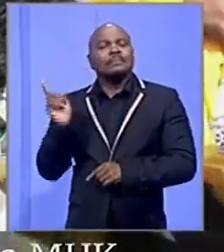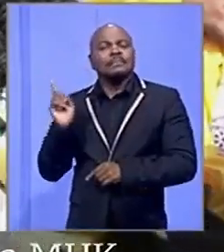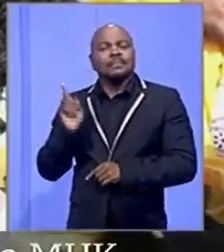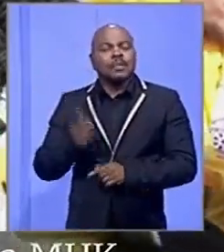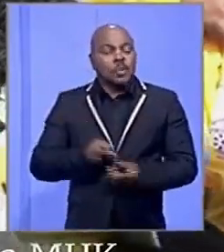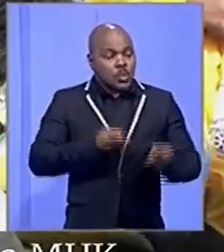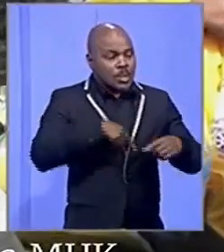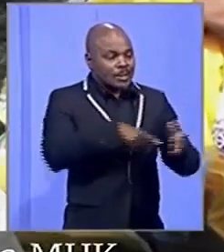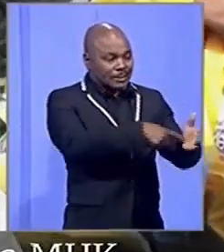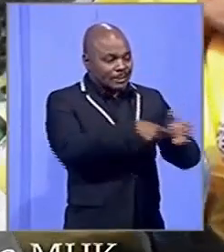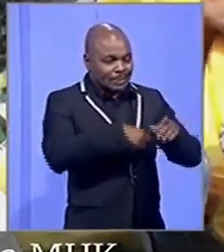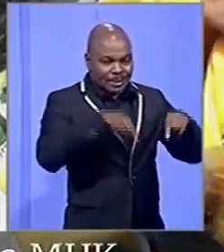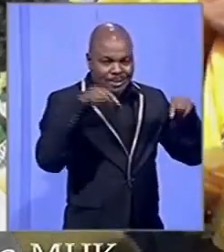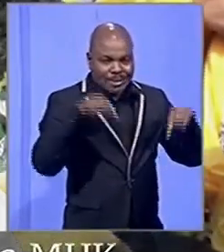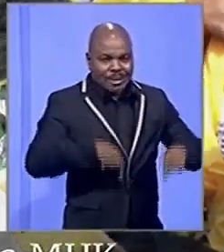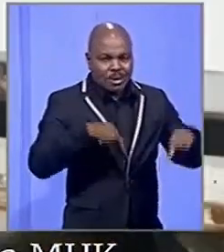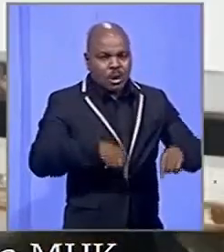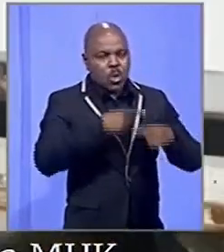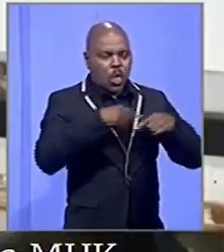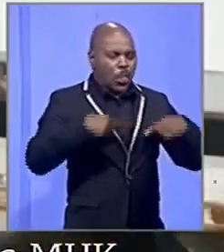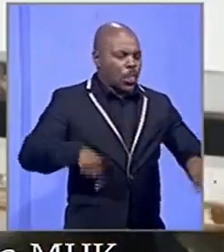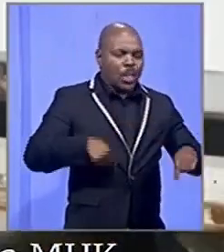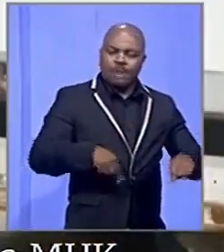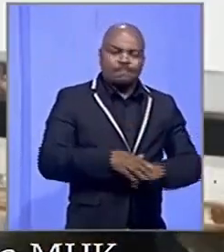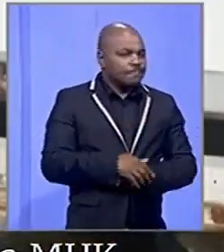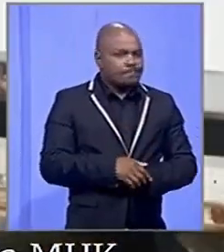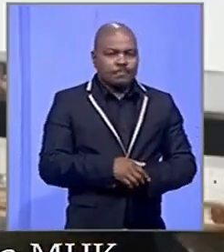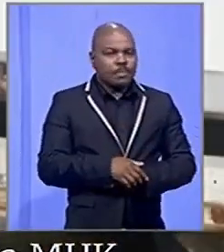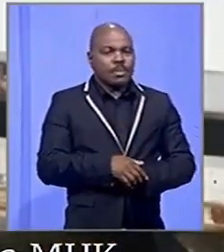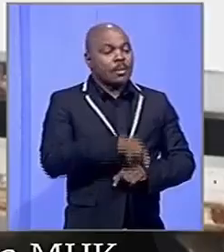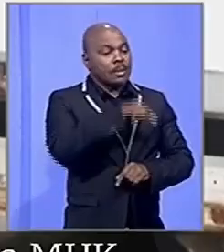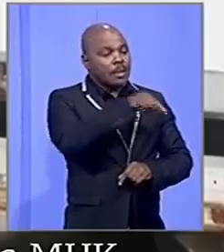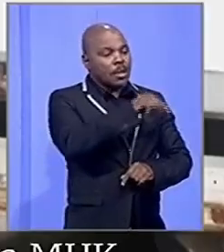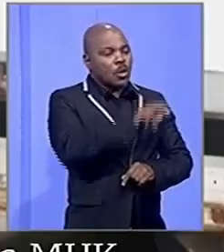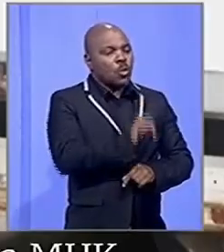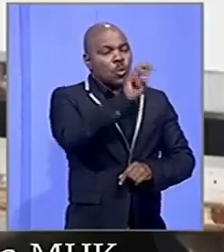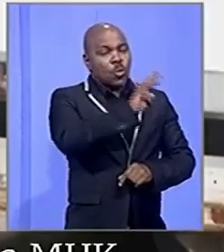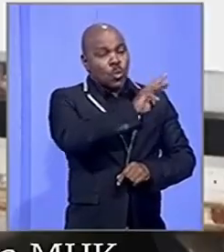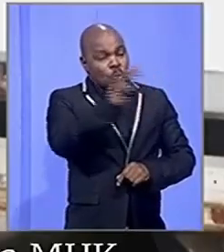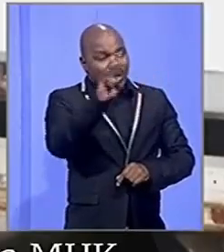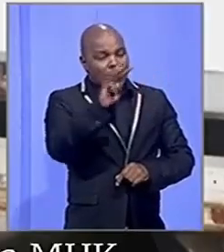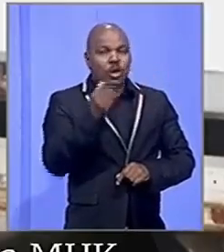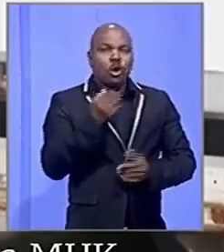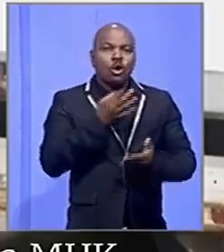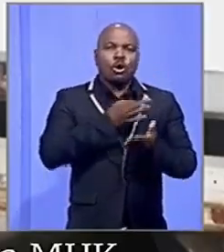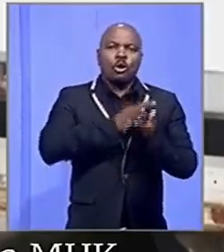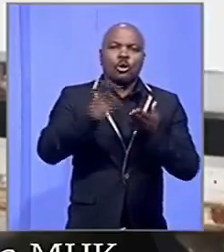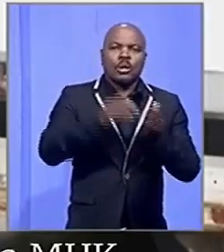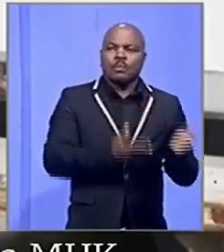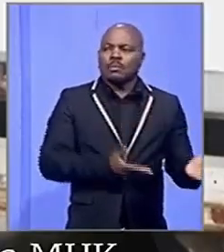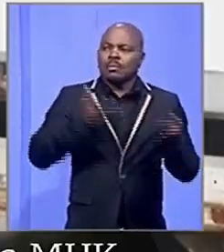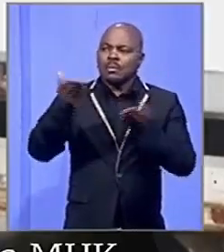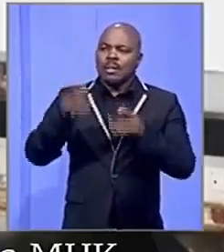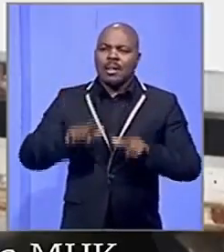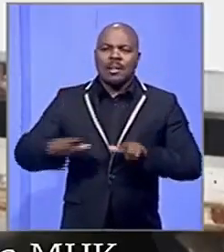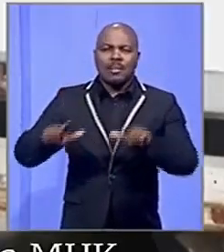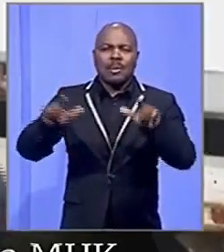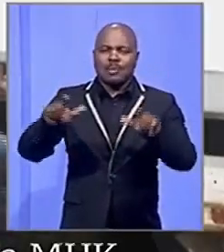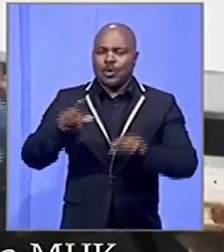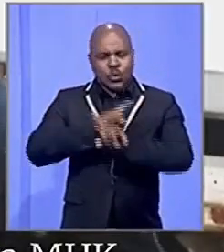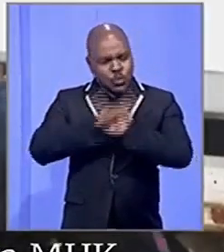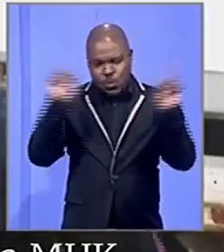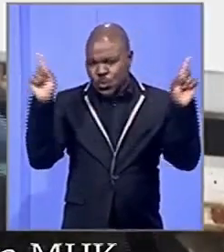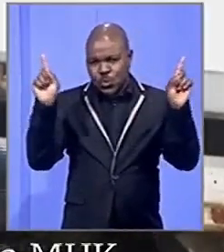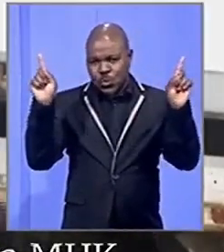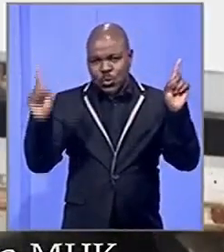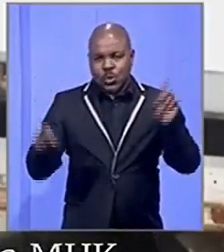now, without fear or favor, that tenders of the Northwest must stop going to Limpopo. That